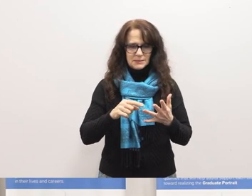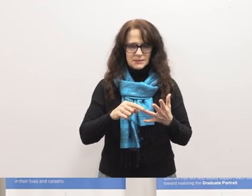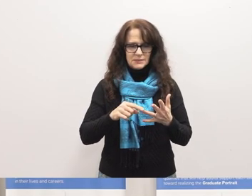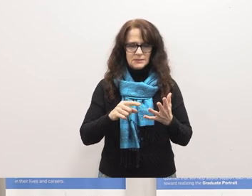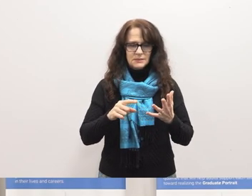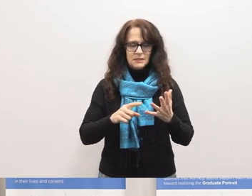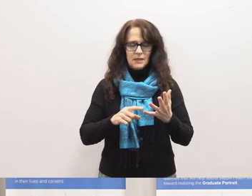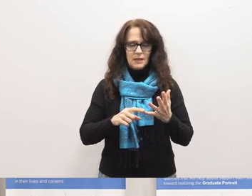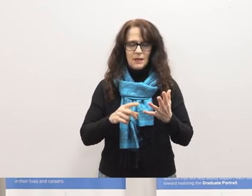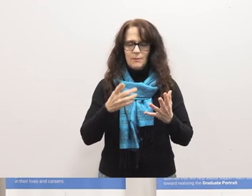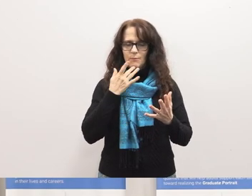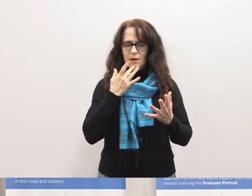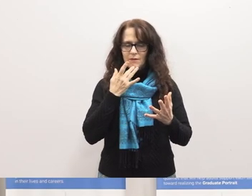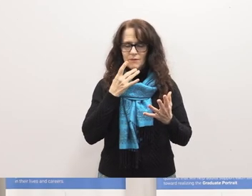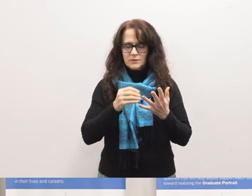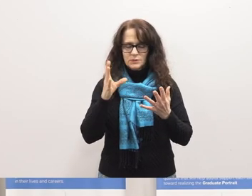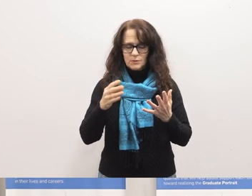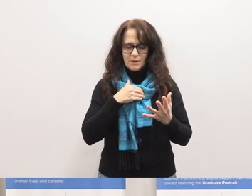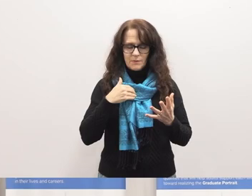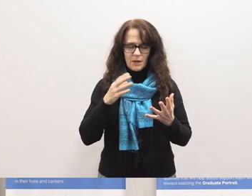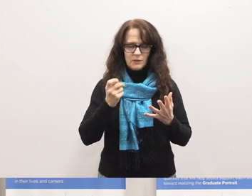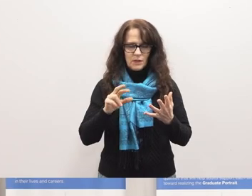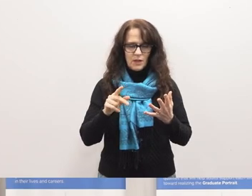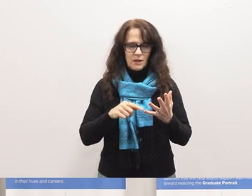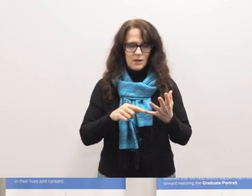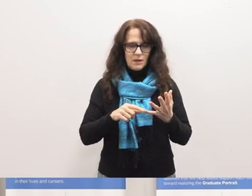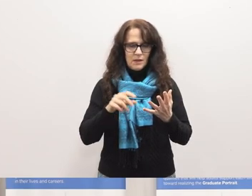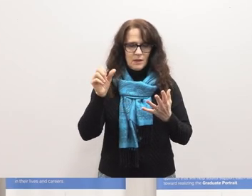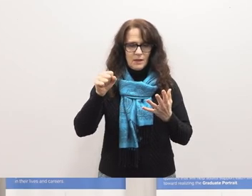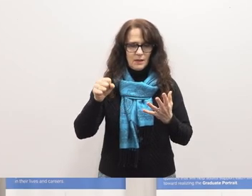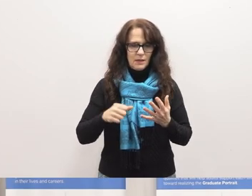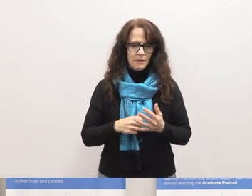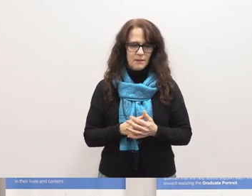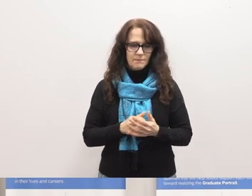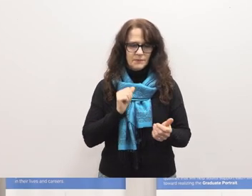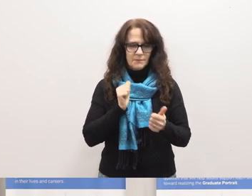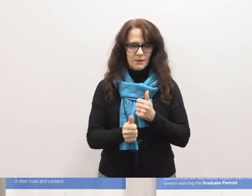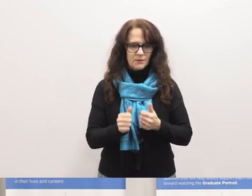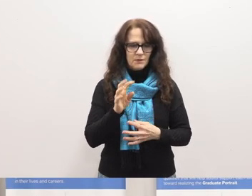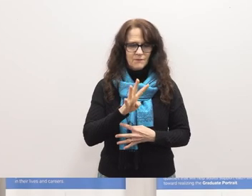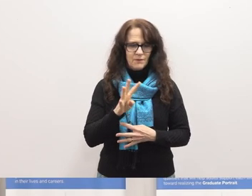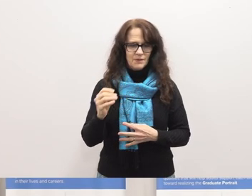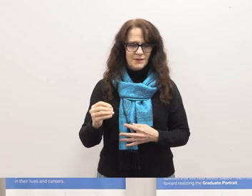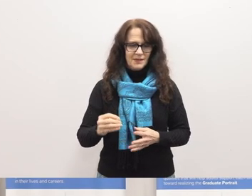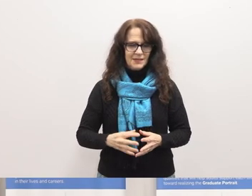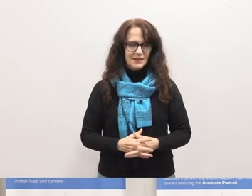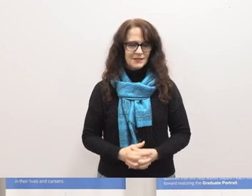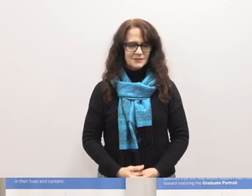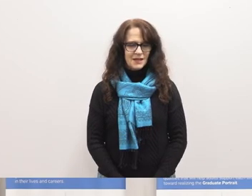Aye. And student member Aguilar, preferential vote? Aye. That passes 4-0.